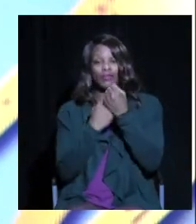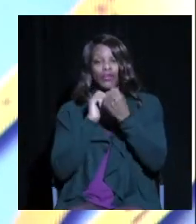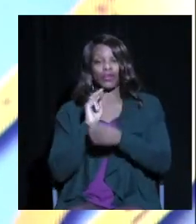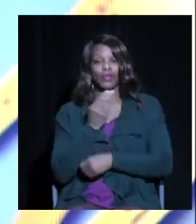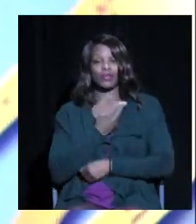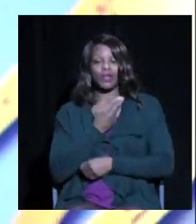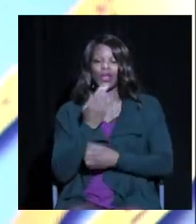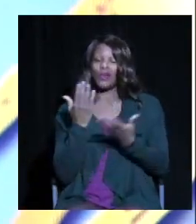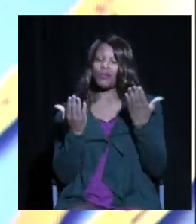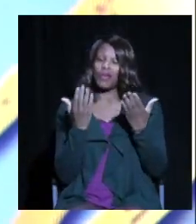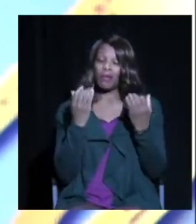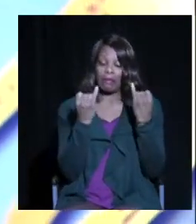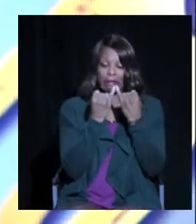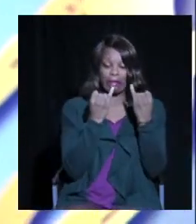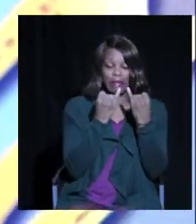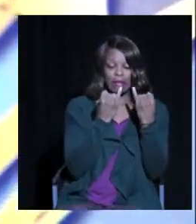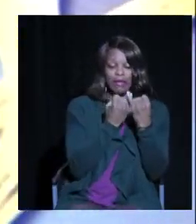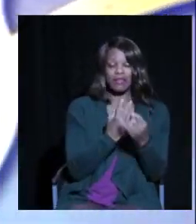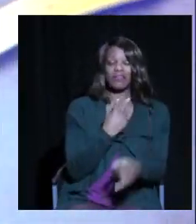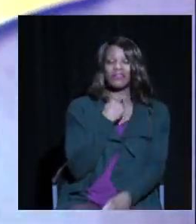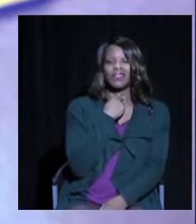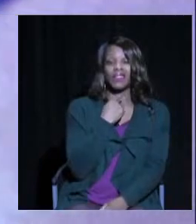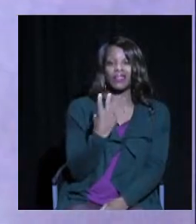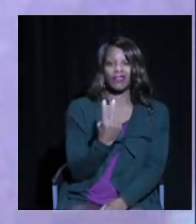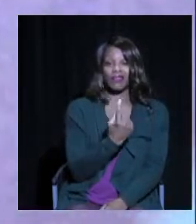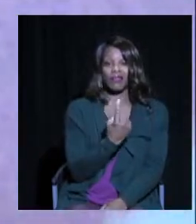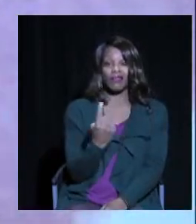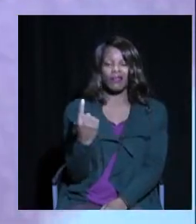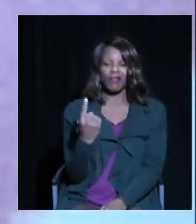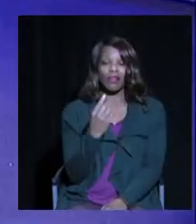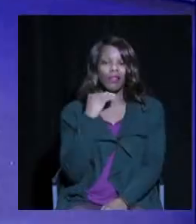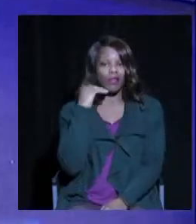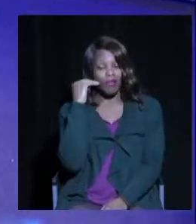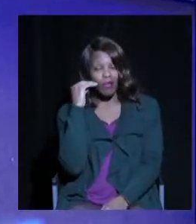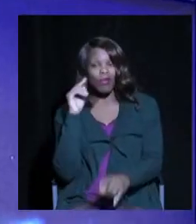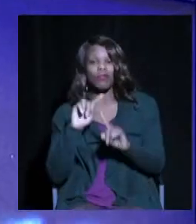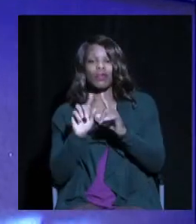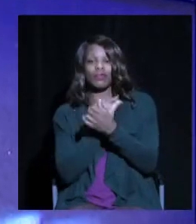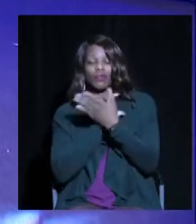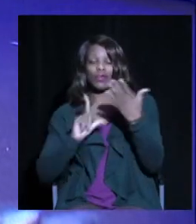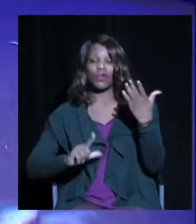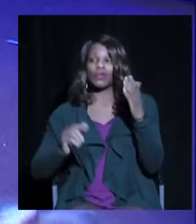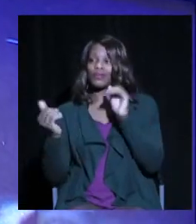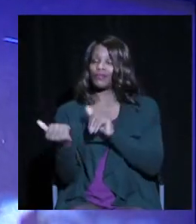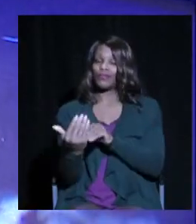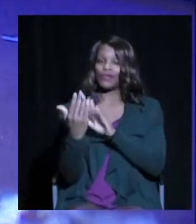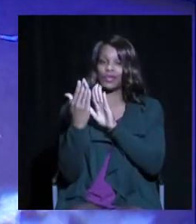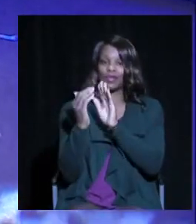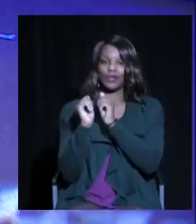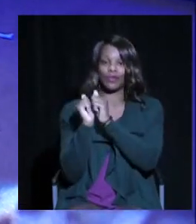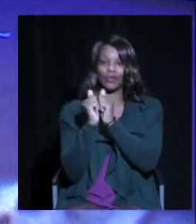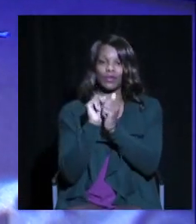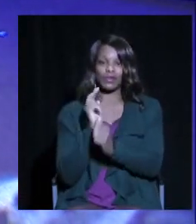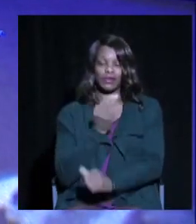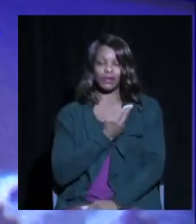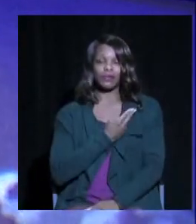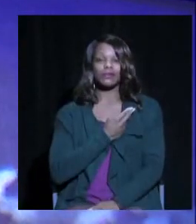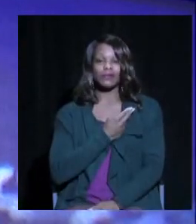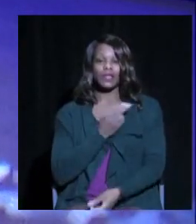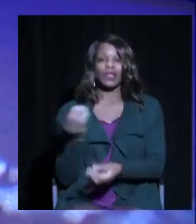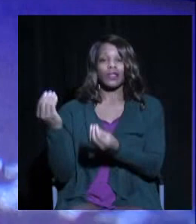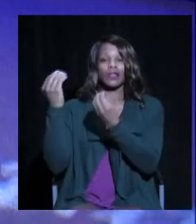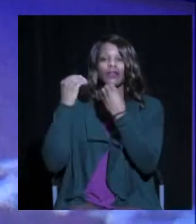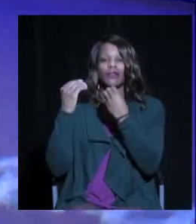be isolated. We may be stuck at home by ourselves, but the Lord is with us. That should give us a